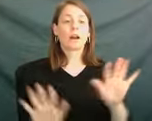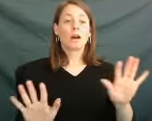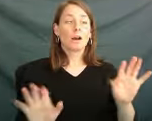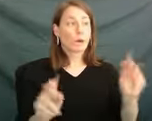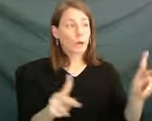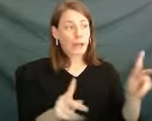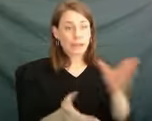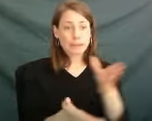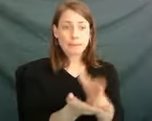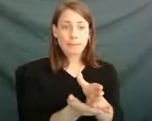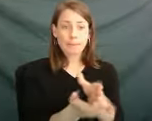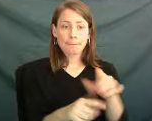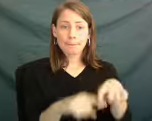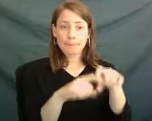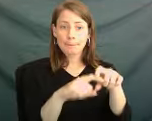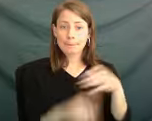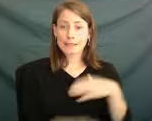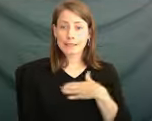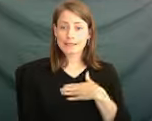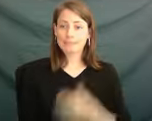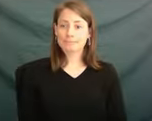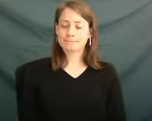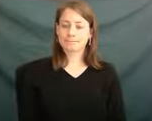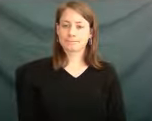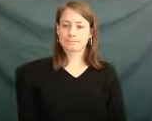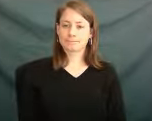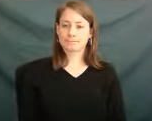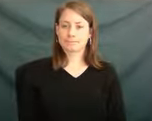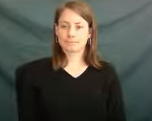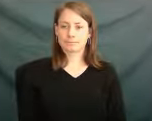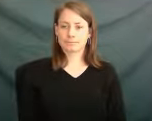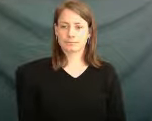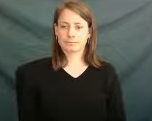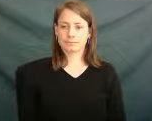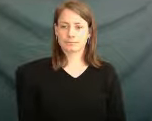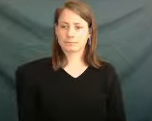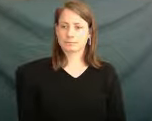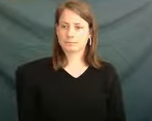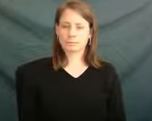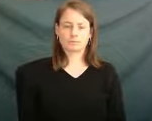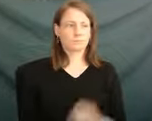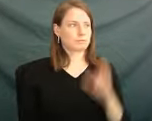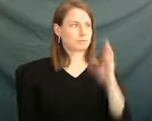supposed to sit? Sit there. Let's rearrange a bit because people were shy.